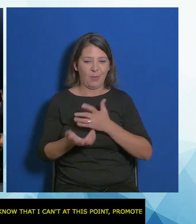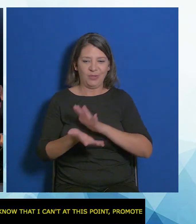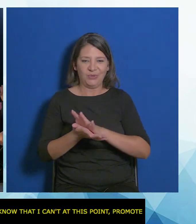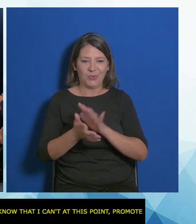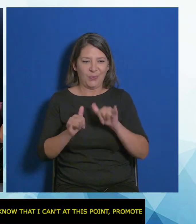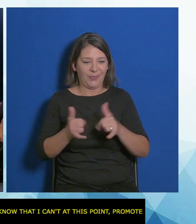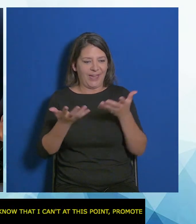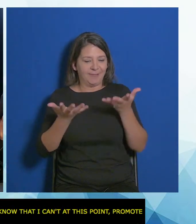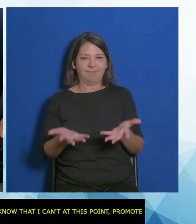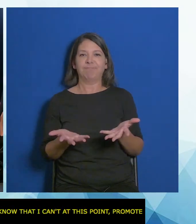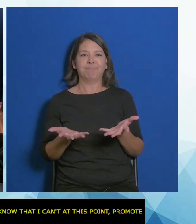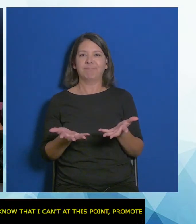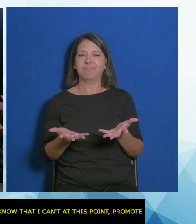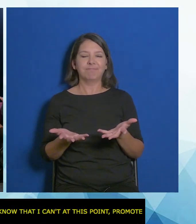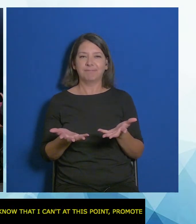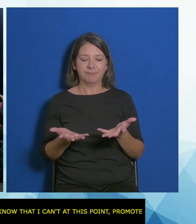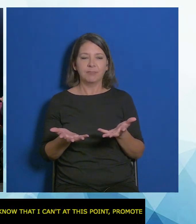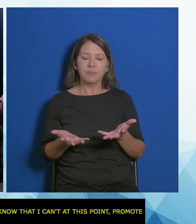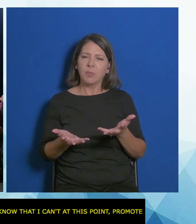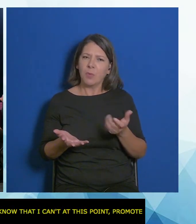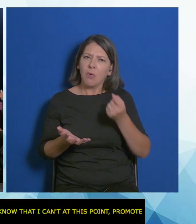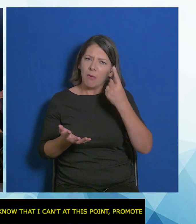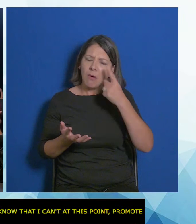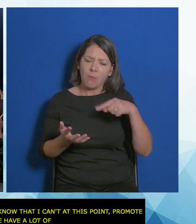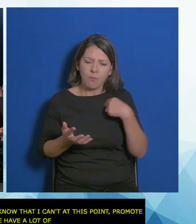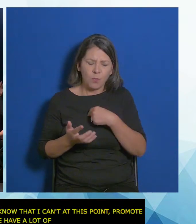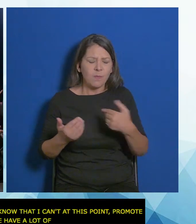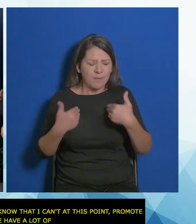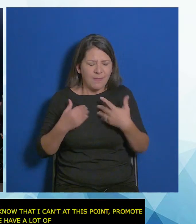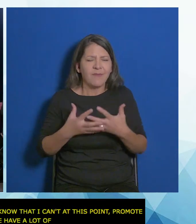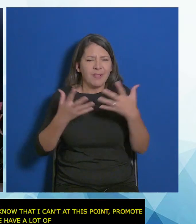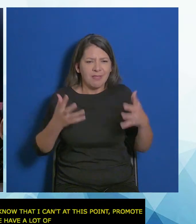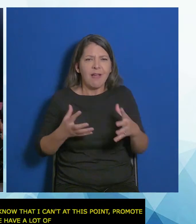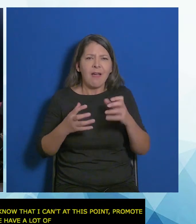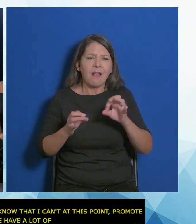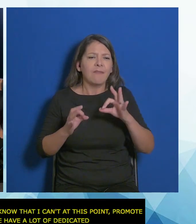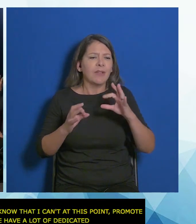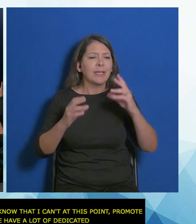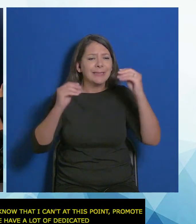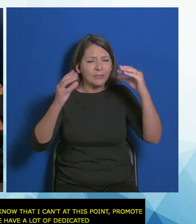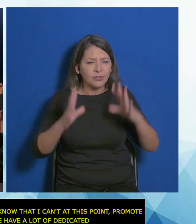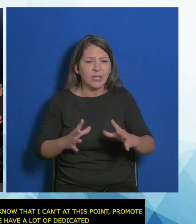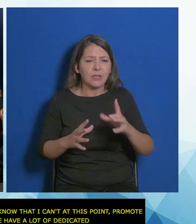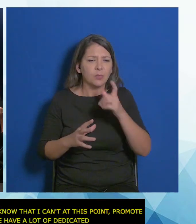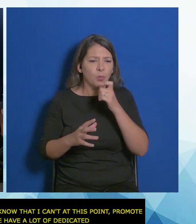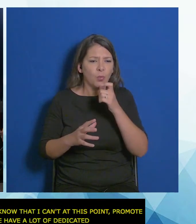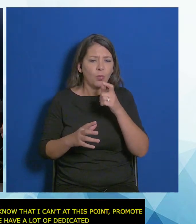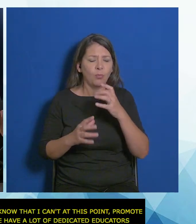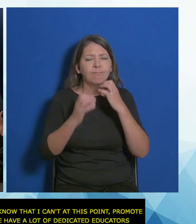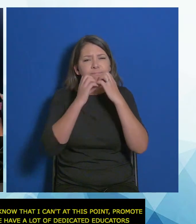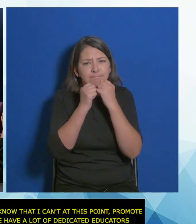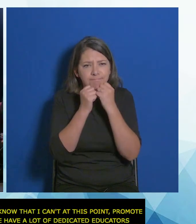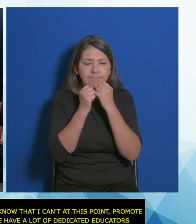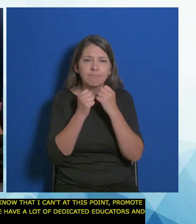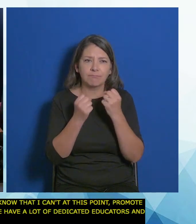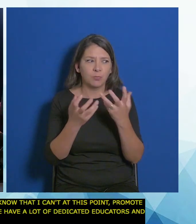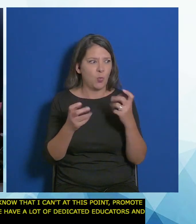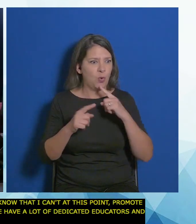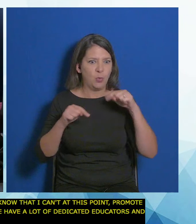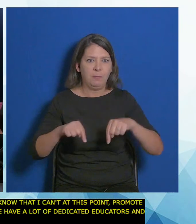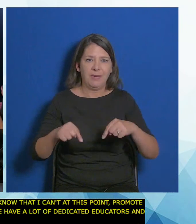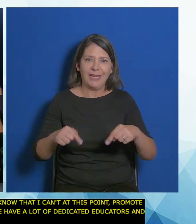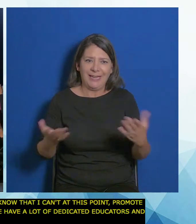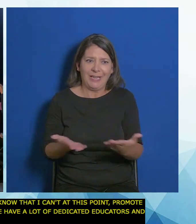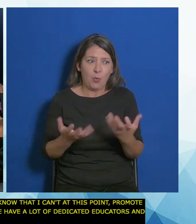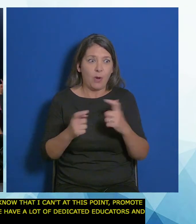that we have a lot of dedicated educators. We have a lot of people who are here for the right reasons. I've met tremendous people